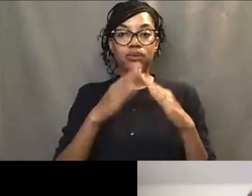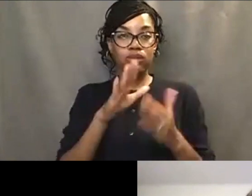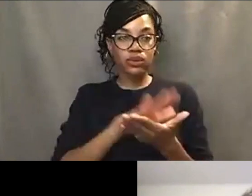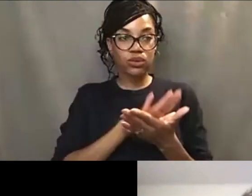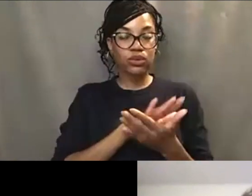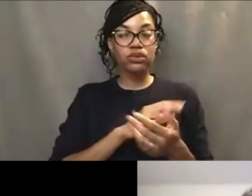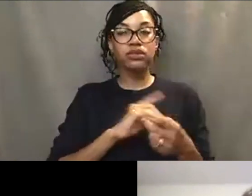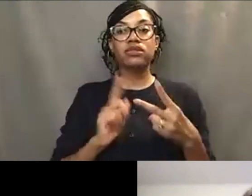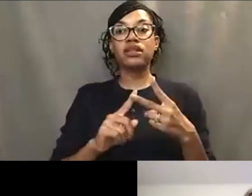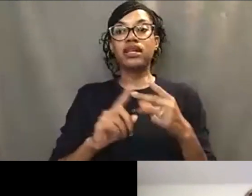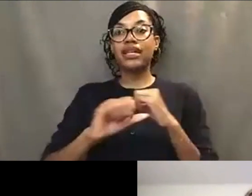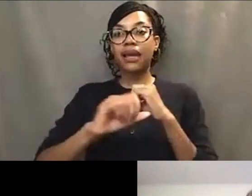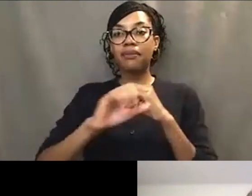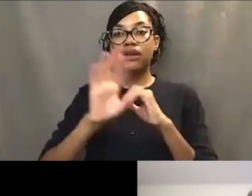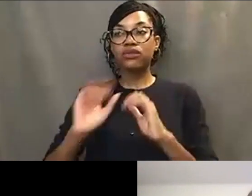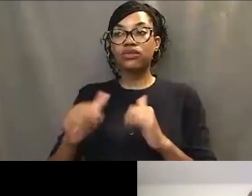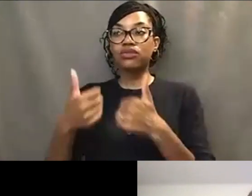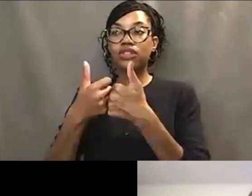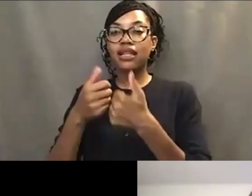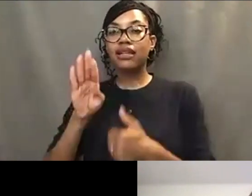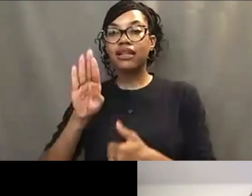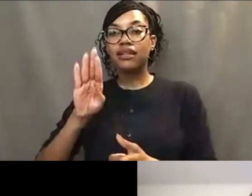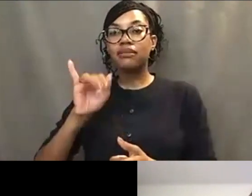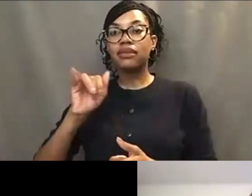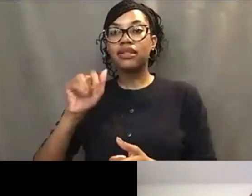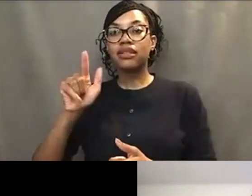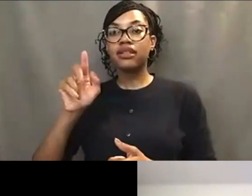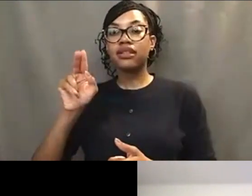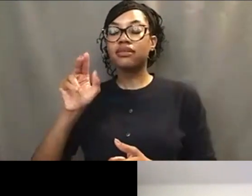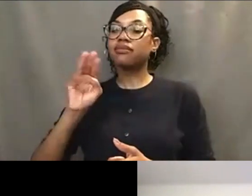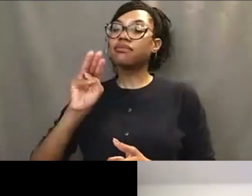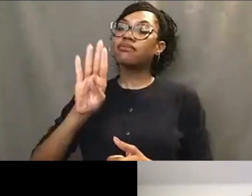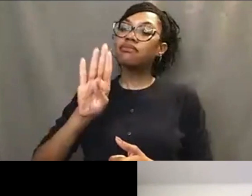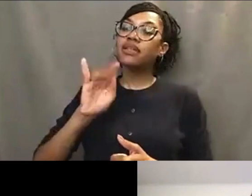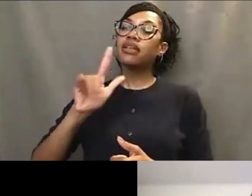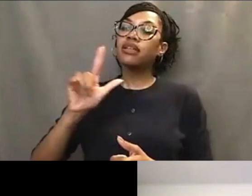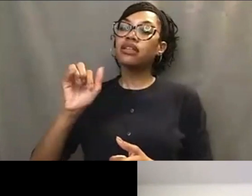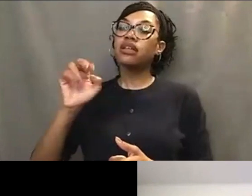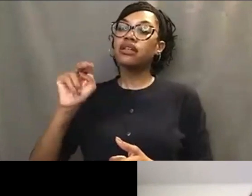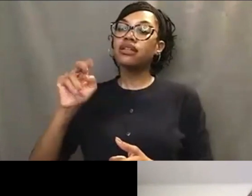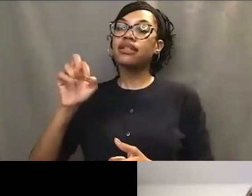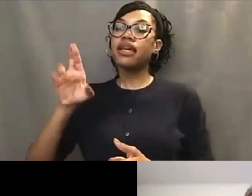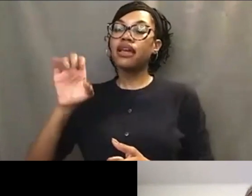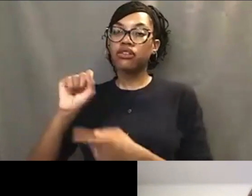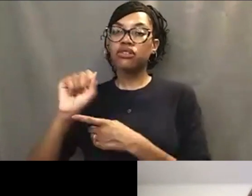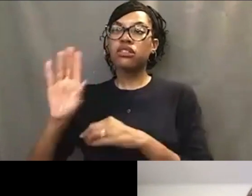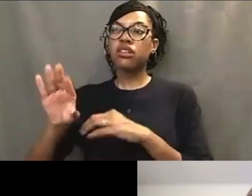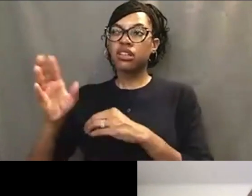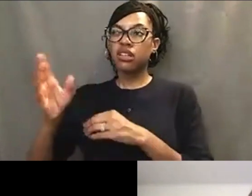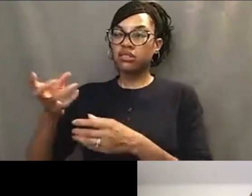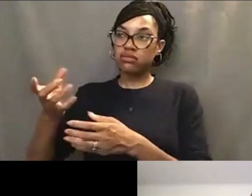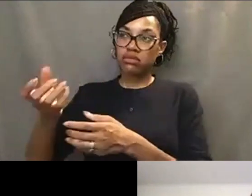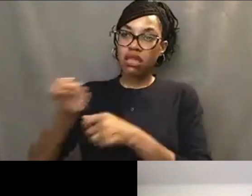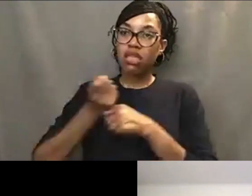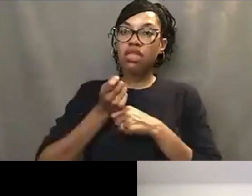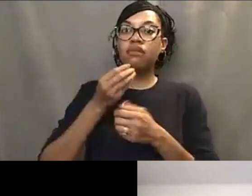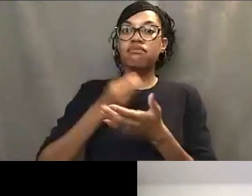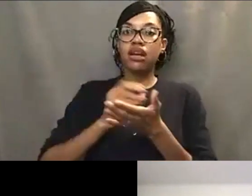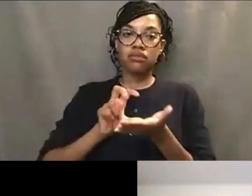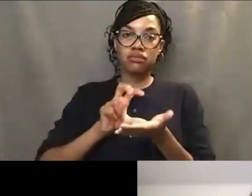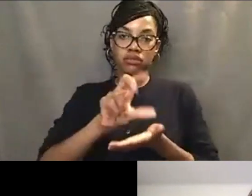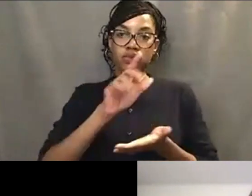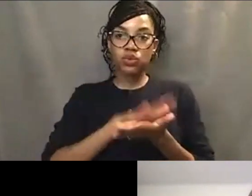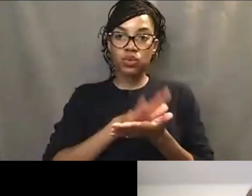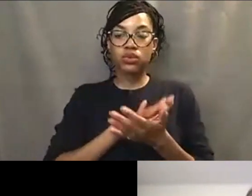challenge the billionaires and bring in new revenue sources to schools, an explicit anti-privatization campaign,